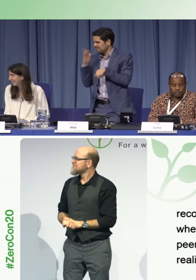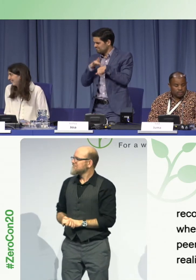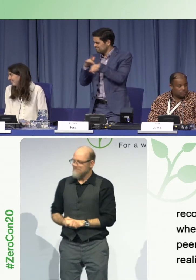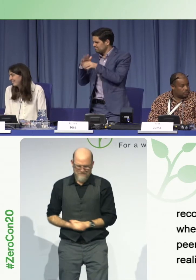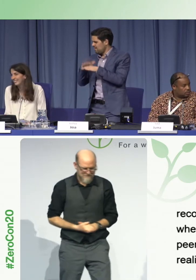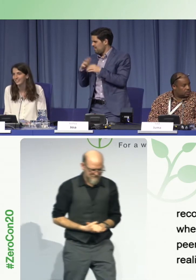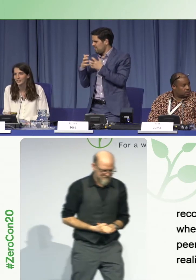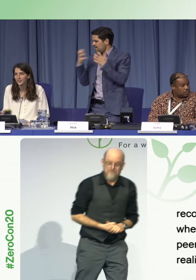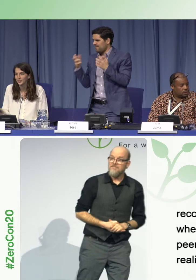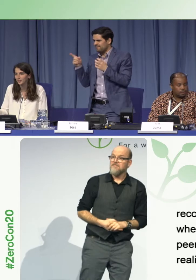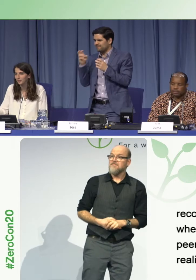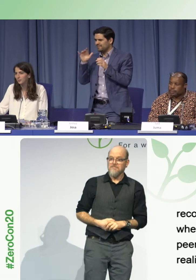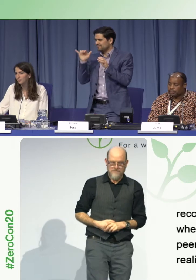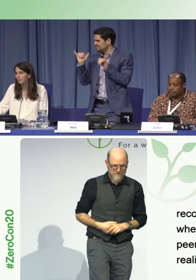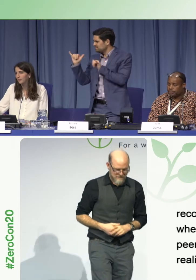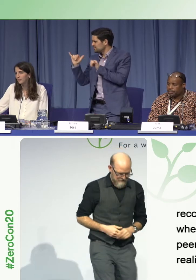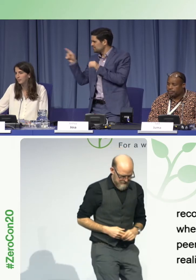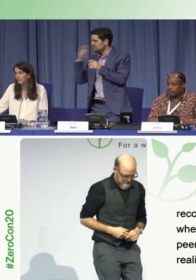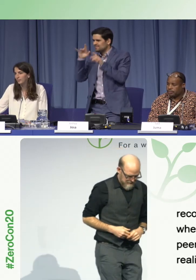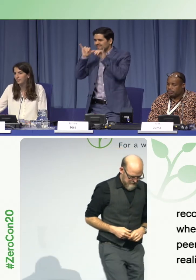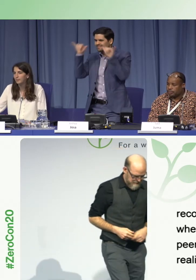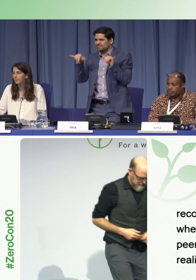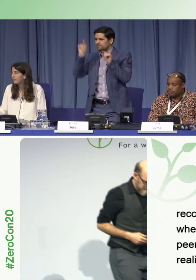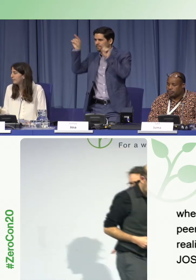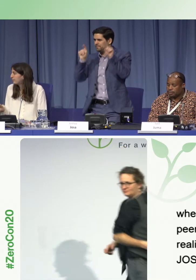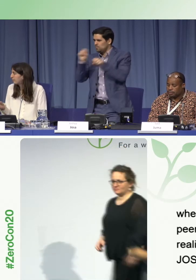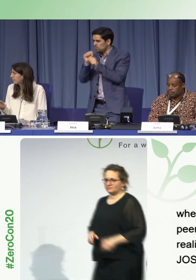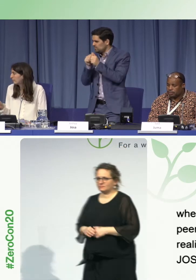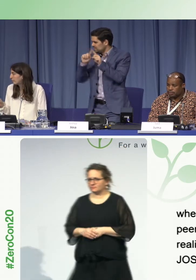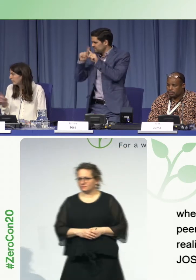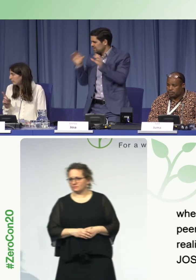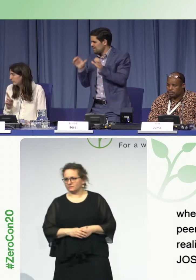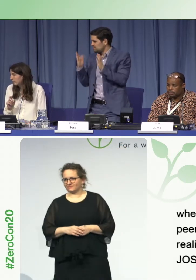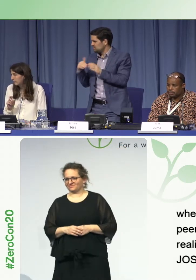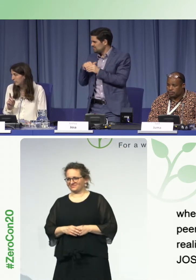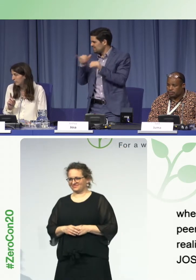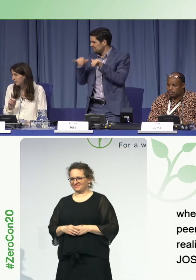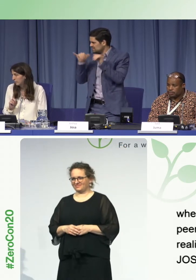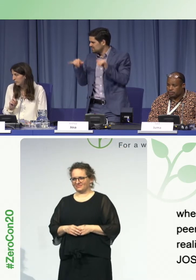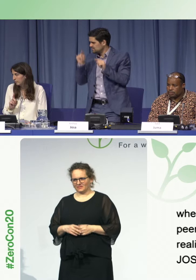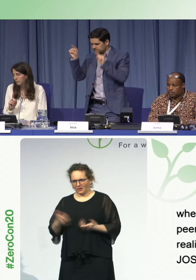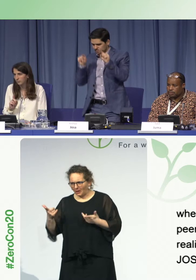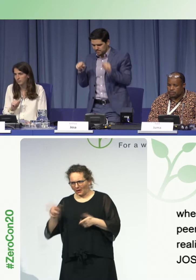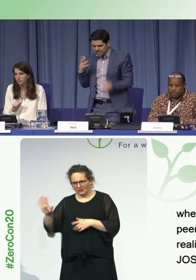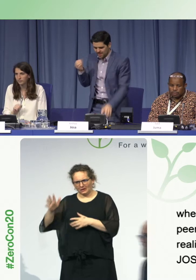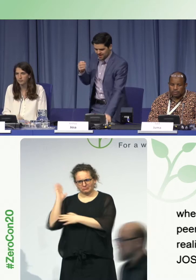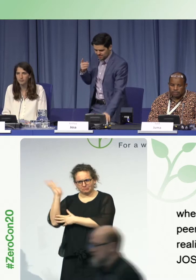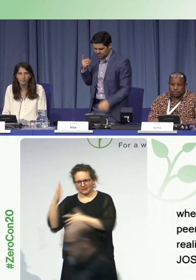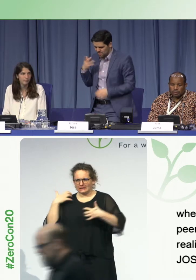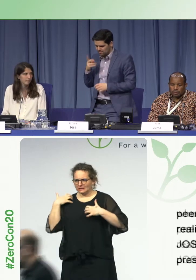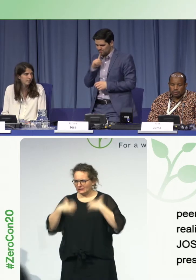Thank you for that. I really loved how your presentation touched on the different ways in which the system, similar to